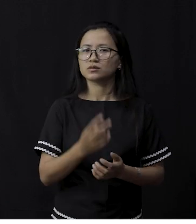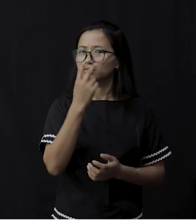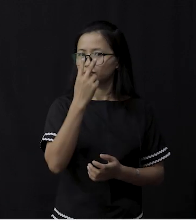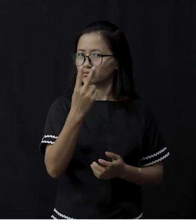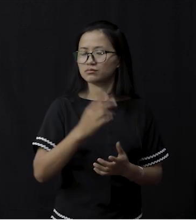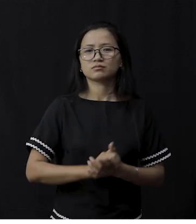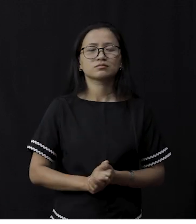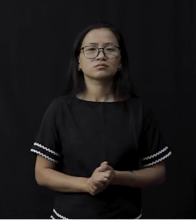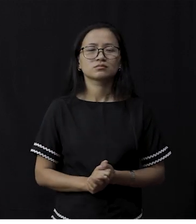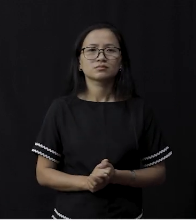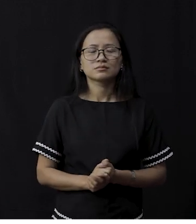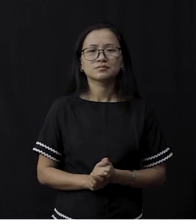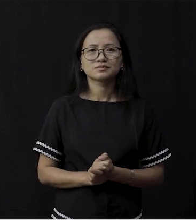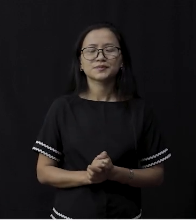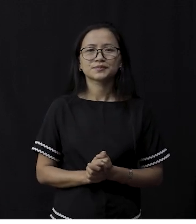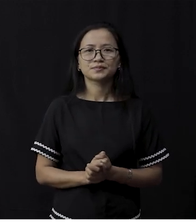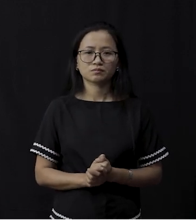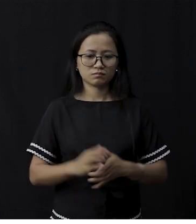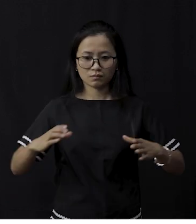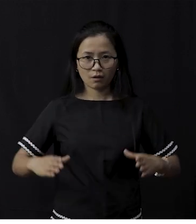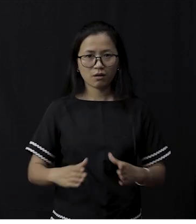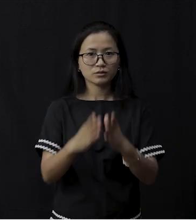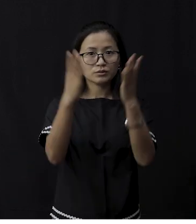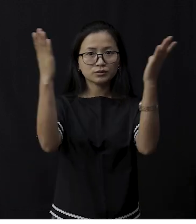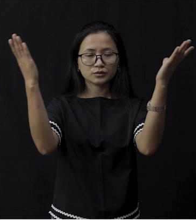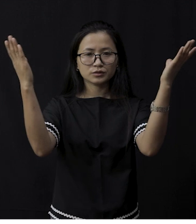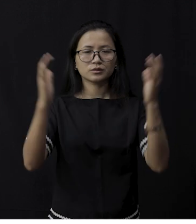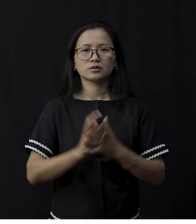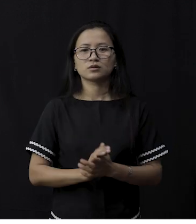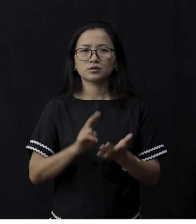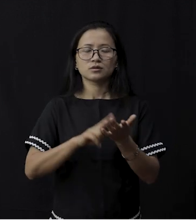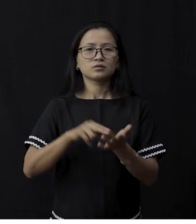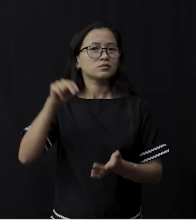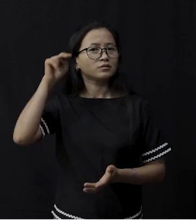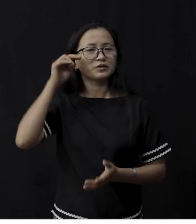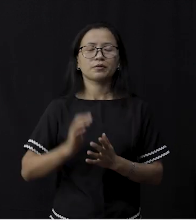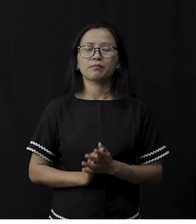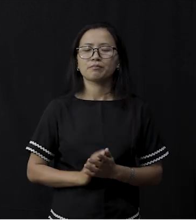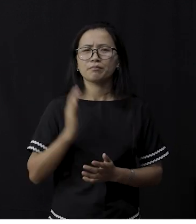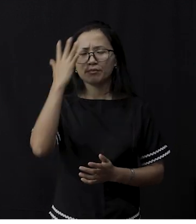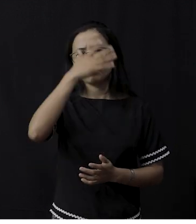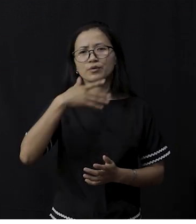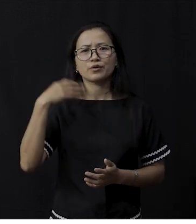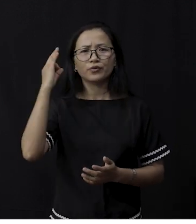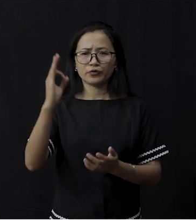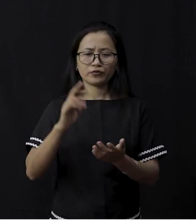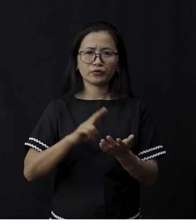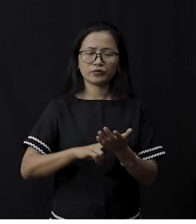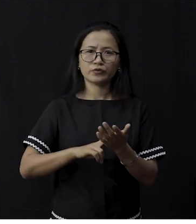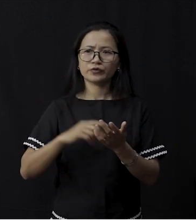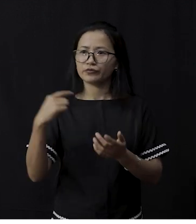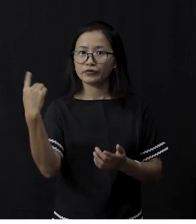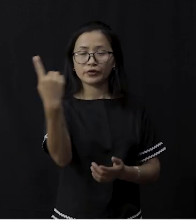saw. Then a tree because Nagaland has beautiful nature. So people coming from